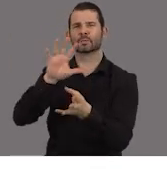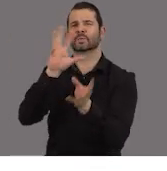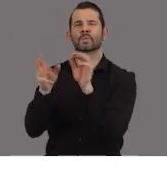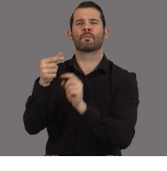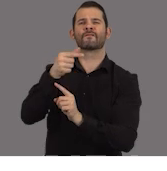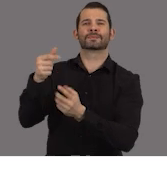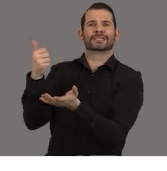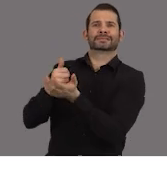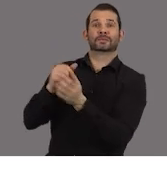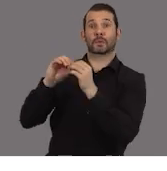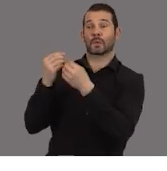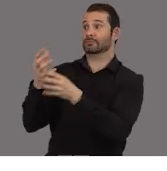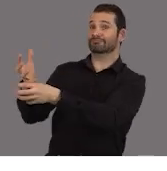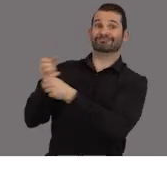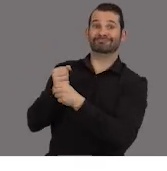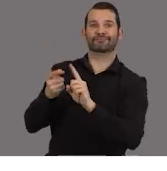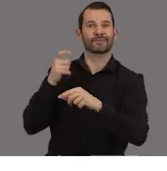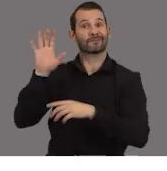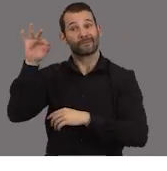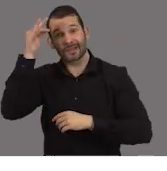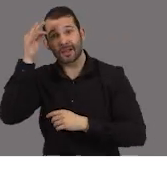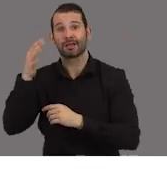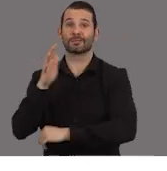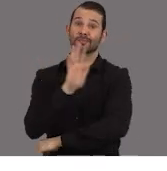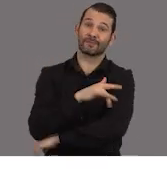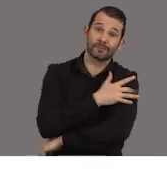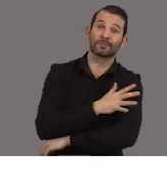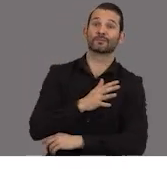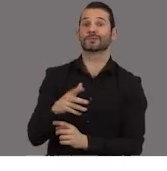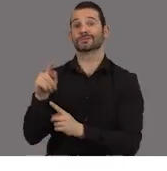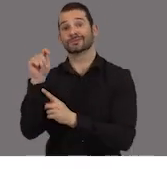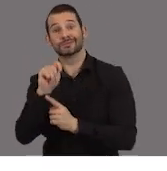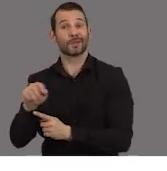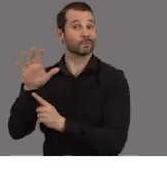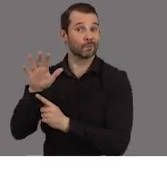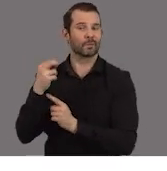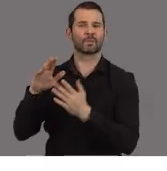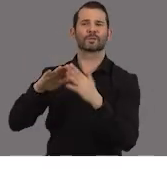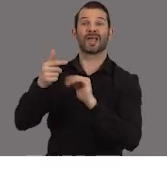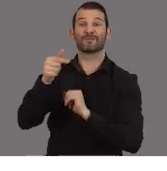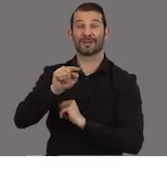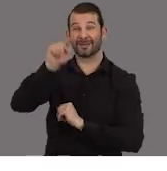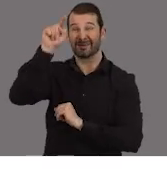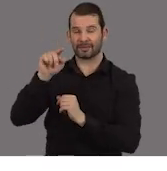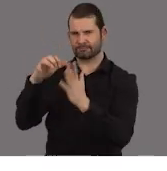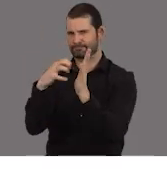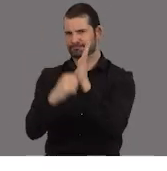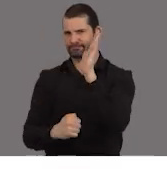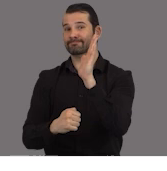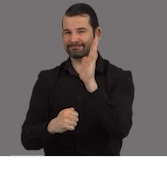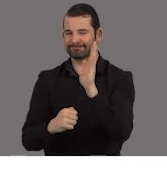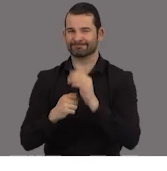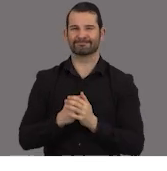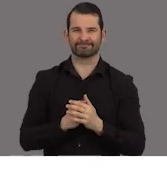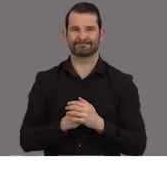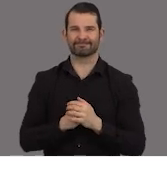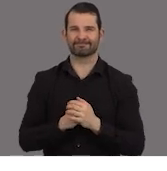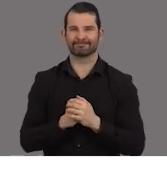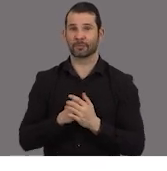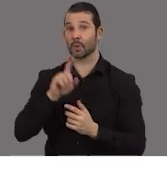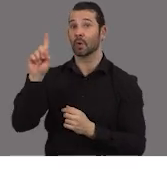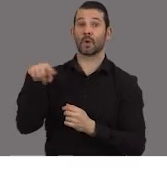the total government assistance the organization received from federal, provincial, territorial, or municipal